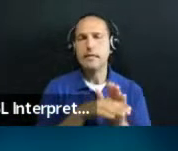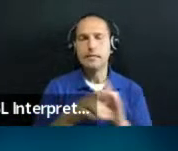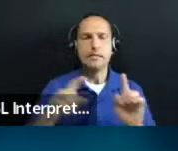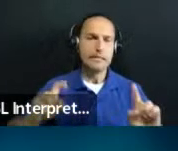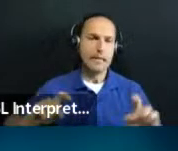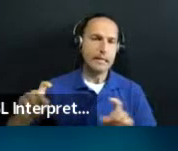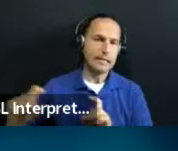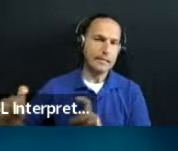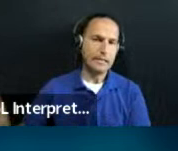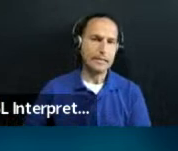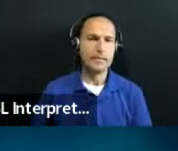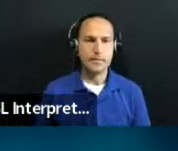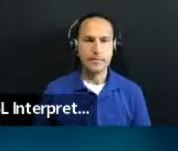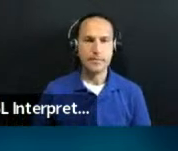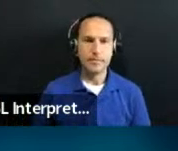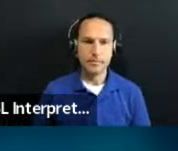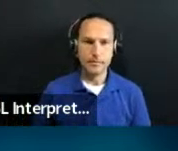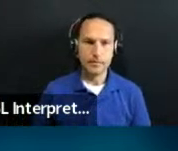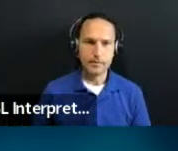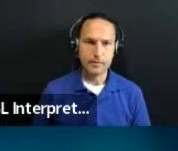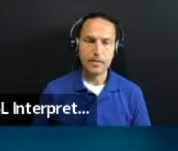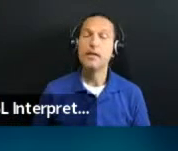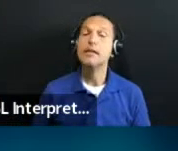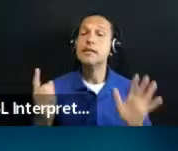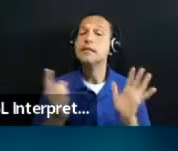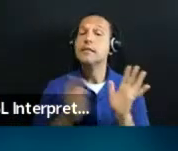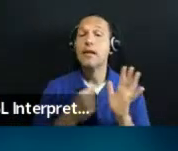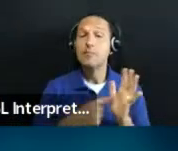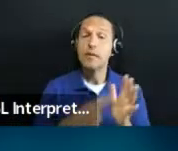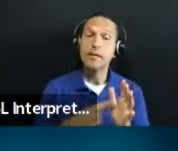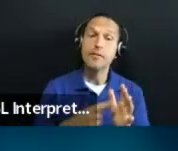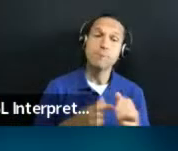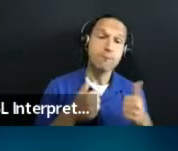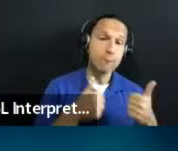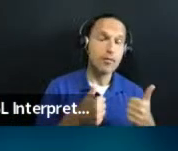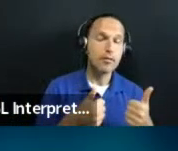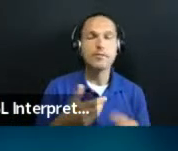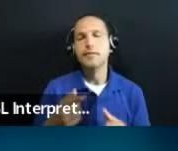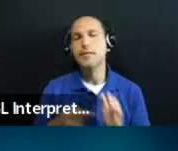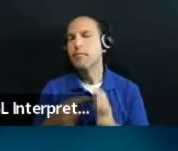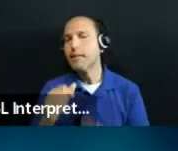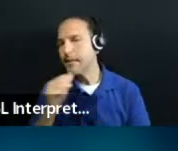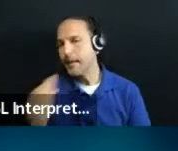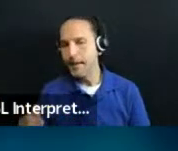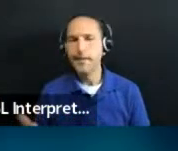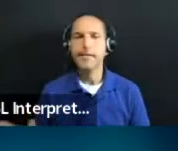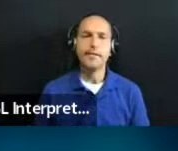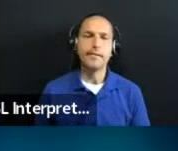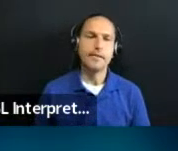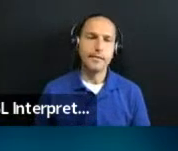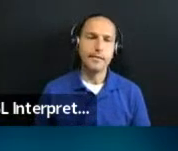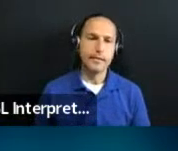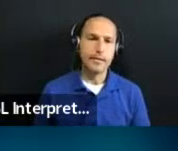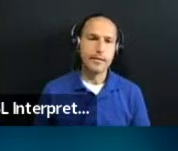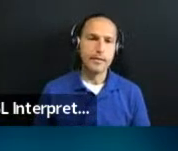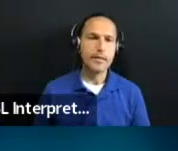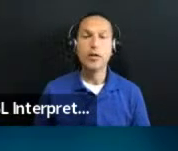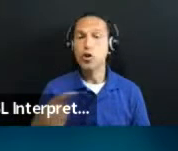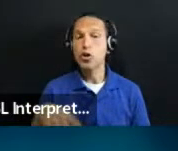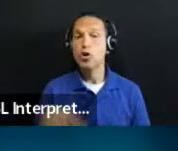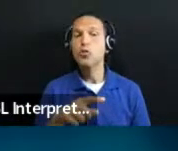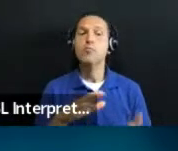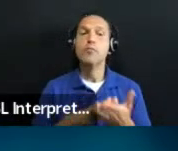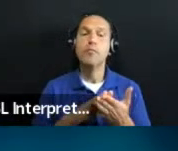testing. And sometimes it is and sometimes it's not. Sometimes it's the only thing, right? And so when you get